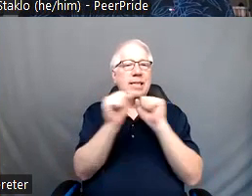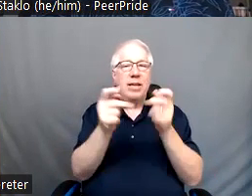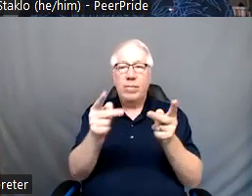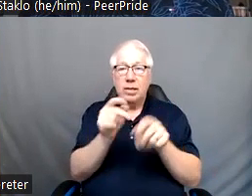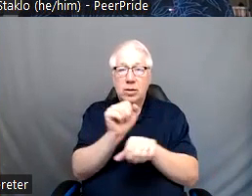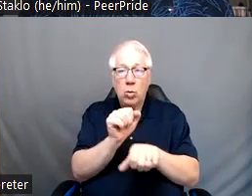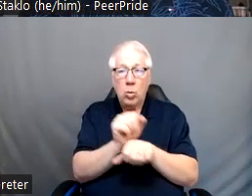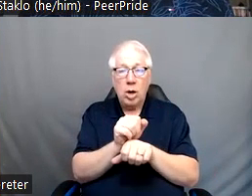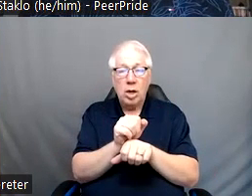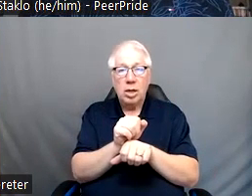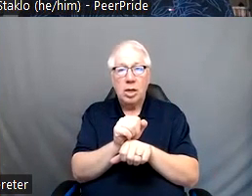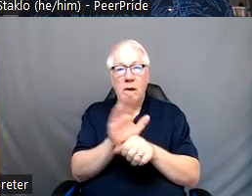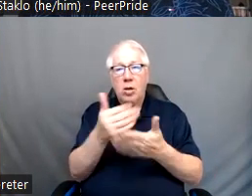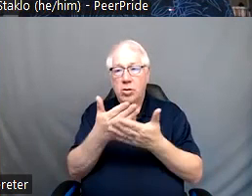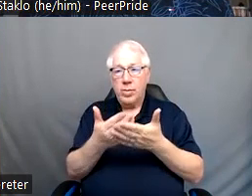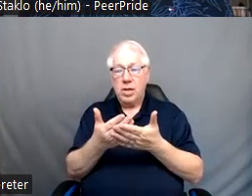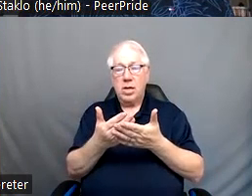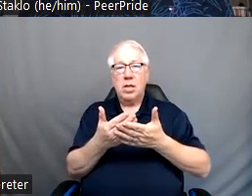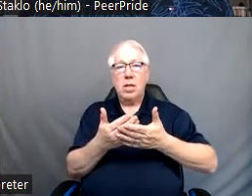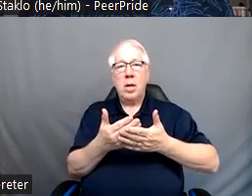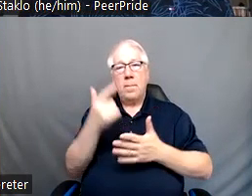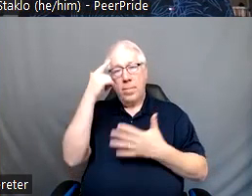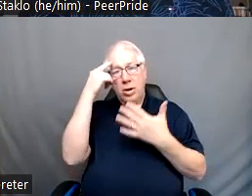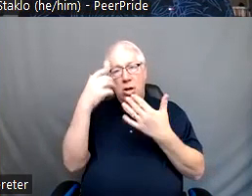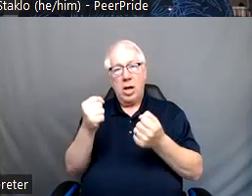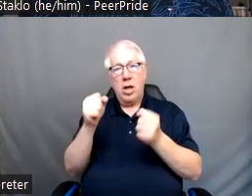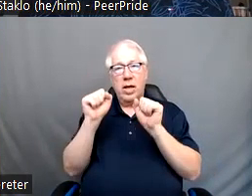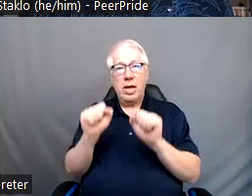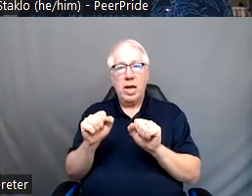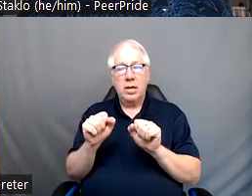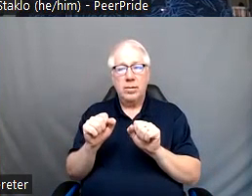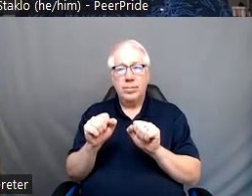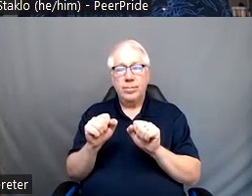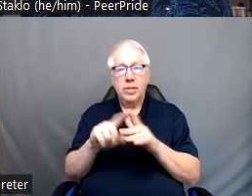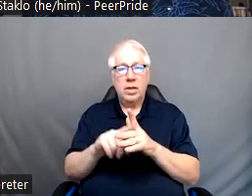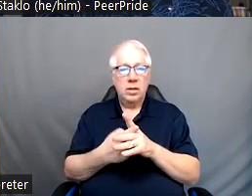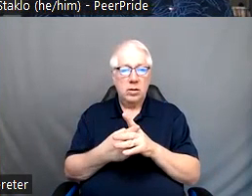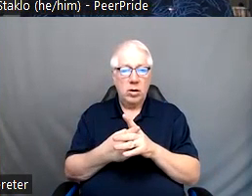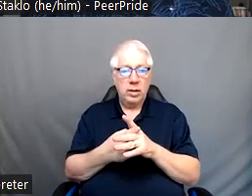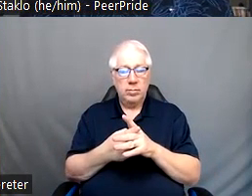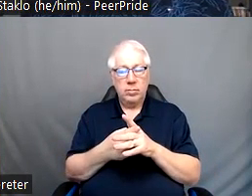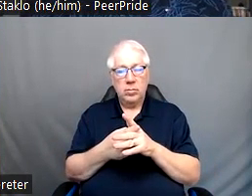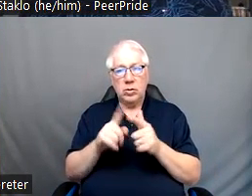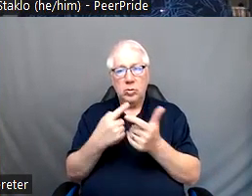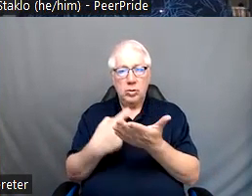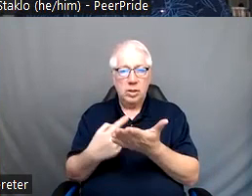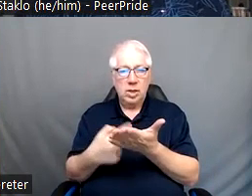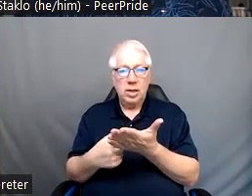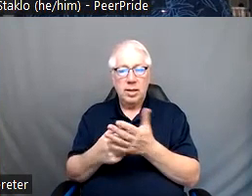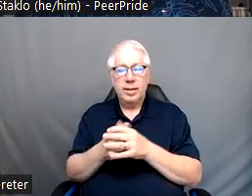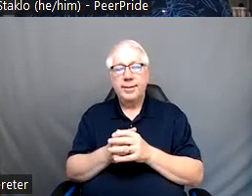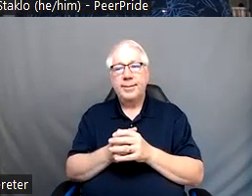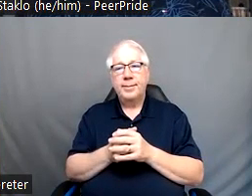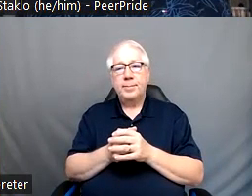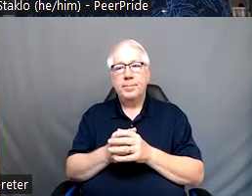work, and all those pieces, that then mental health can even be starting to discuss.